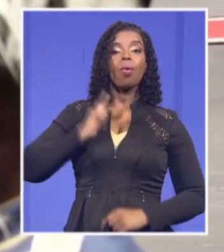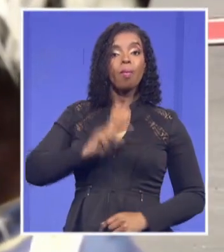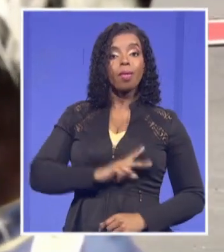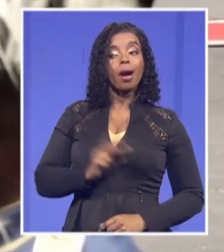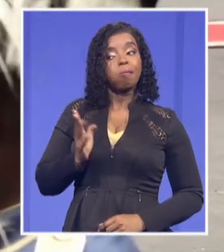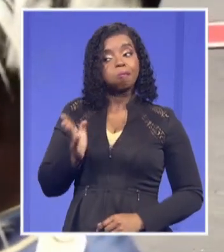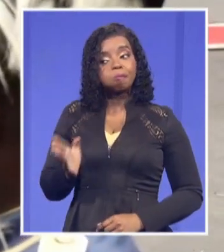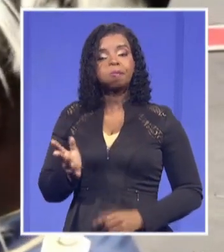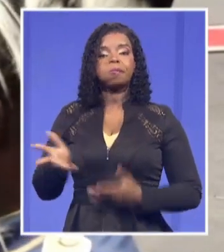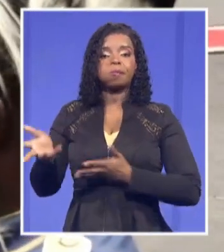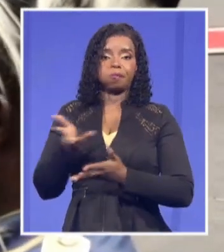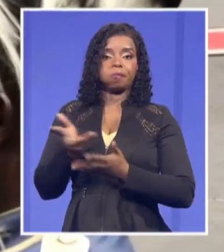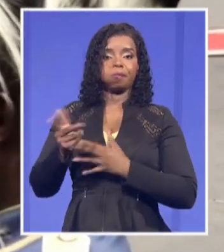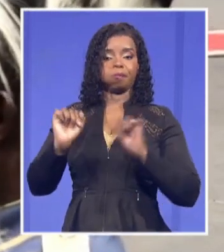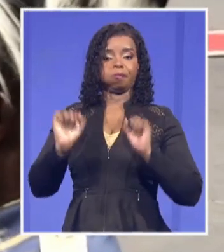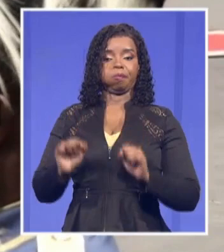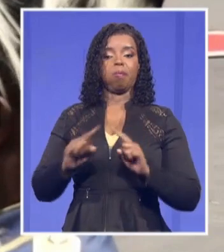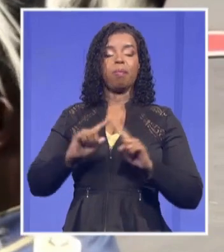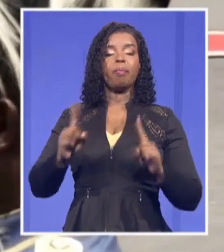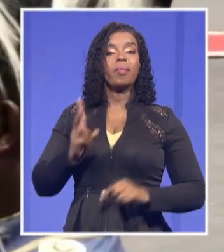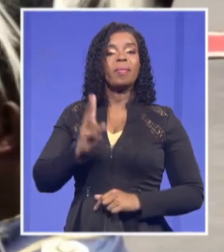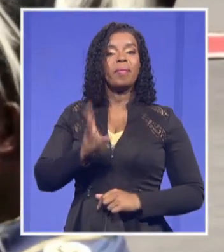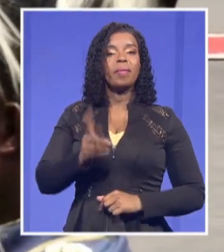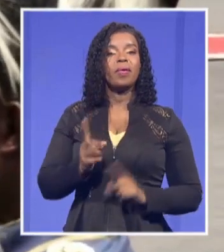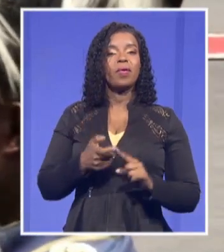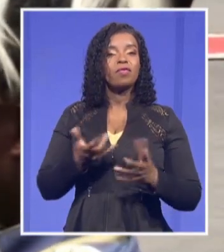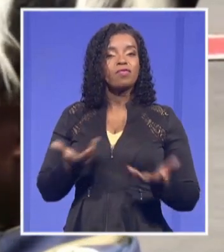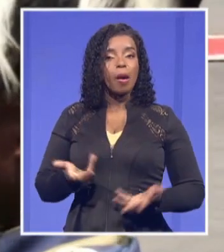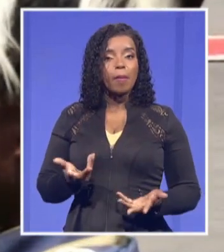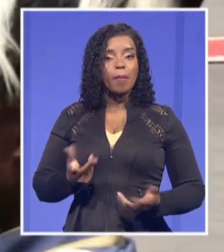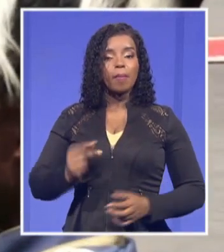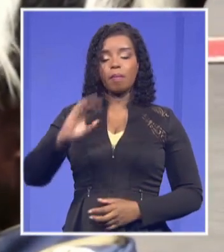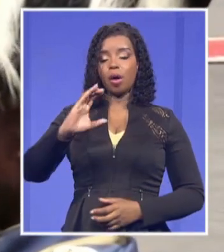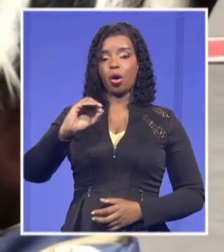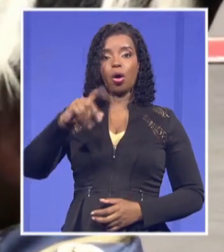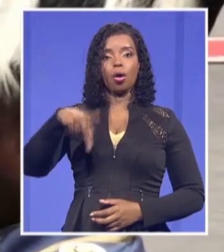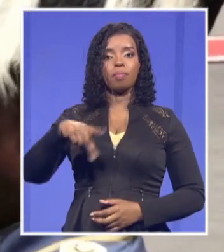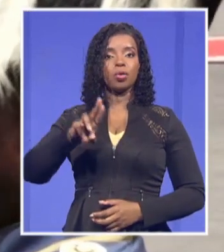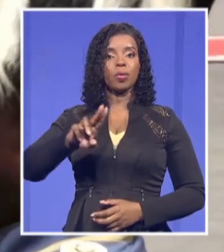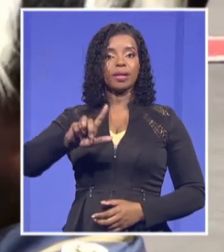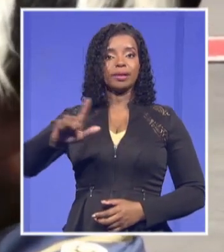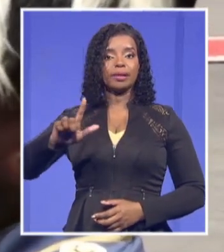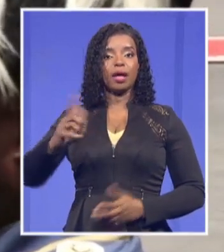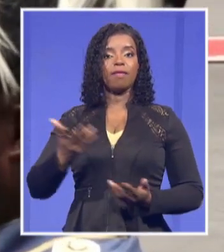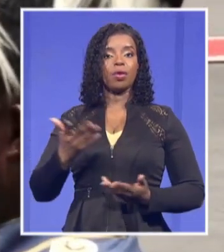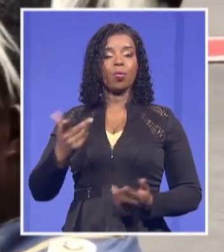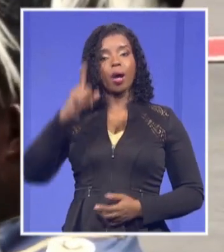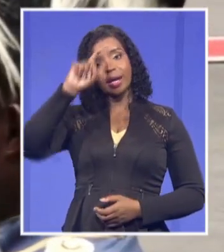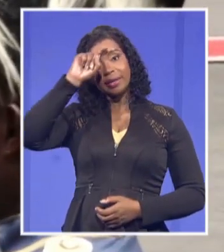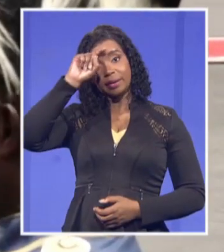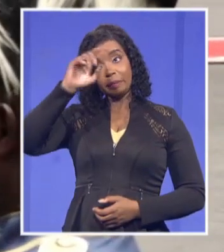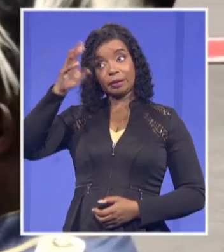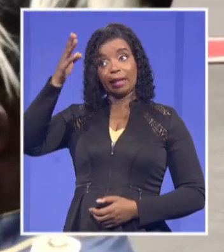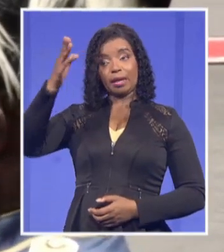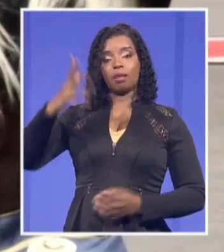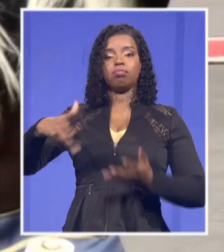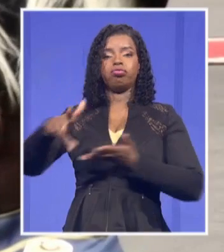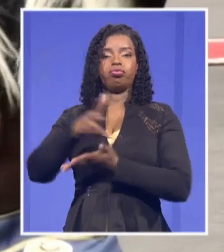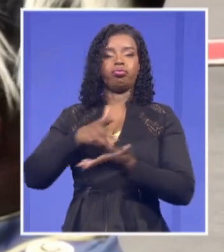But also remember, they come from COP27 in Egypt, Sharm el-Sheikh, and they were talking